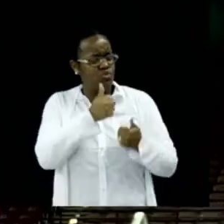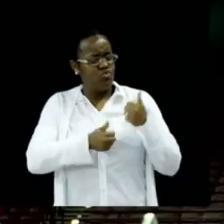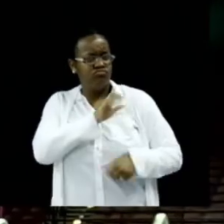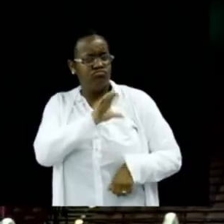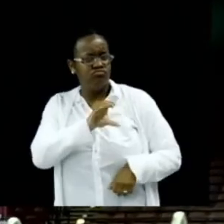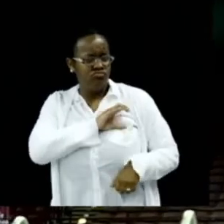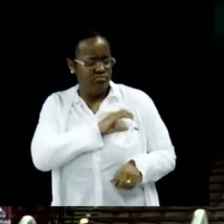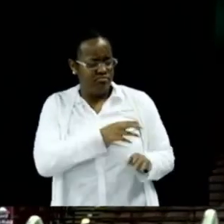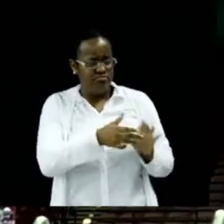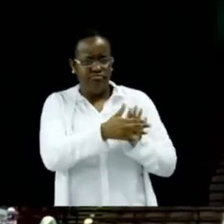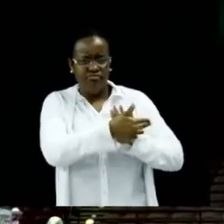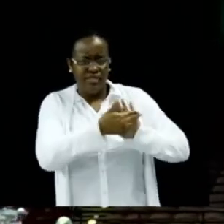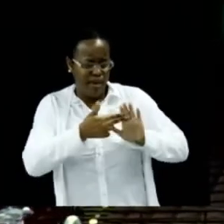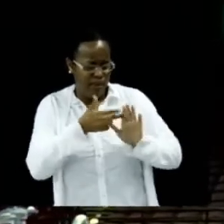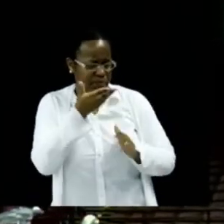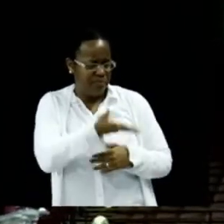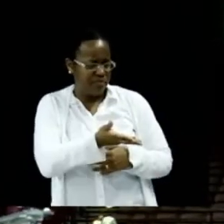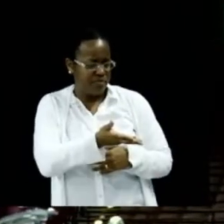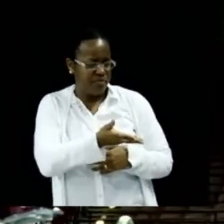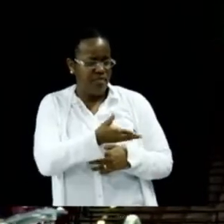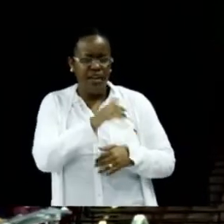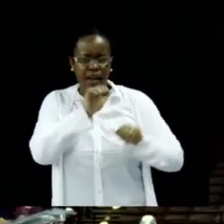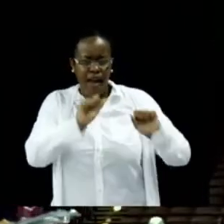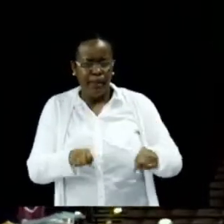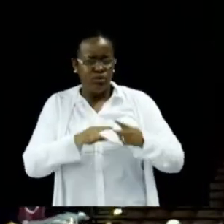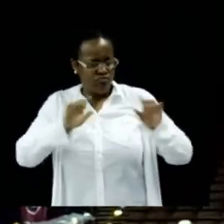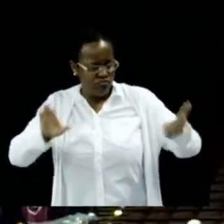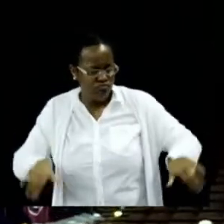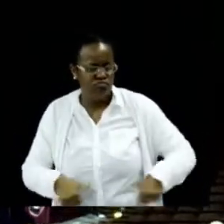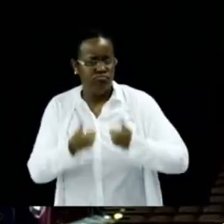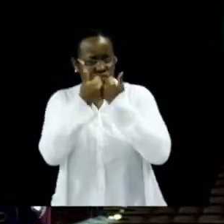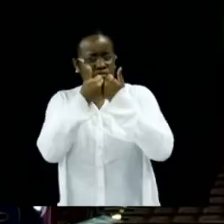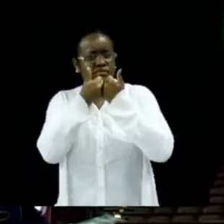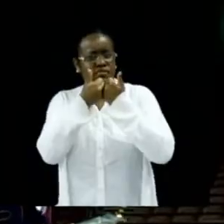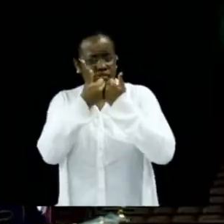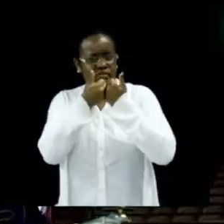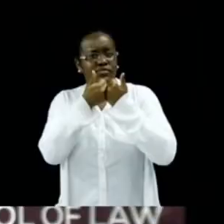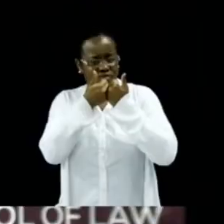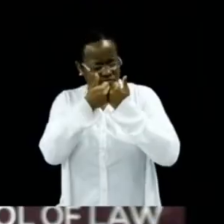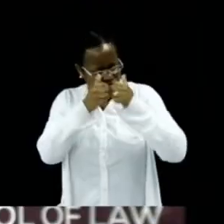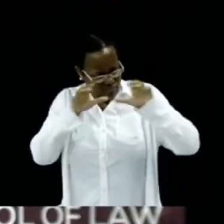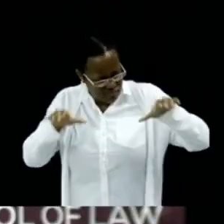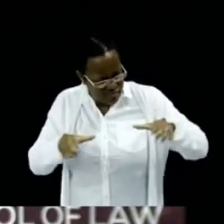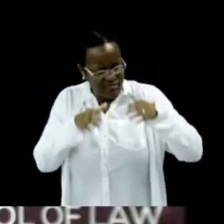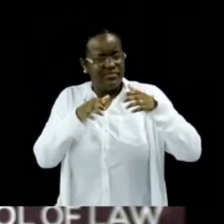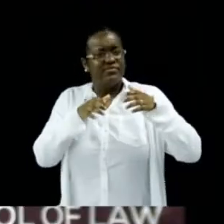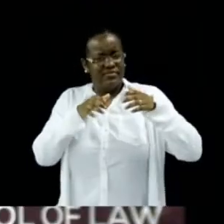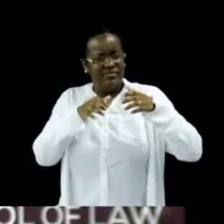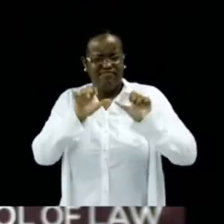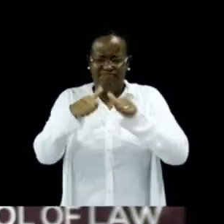allowing it to rise up and confront the challenge that looms large as an obstacle?